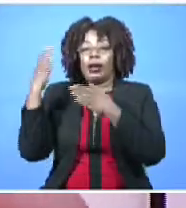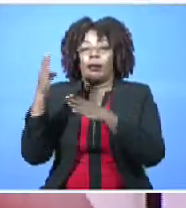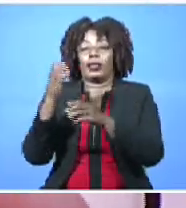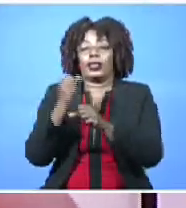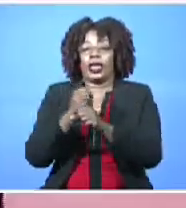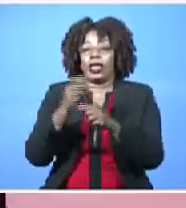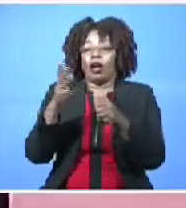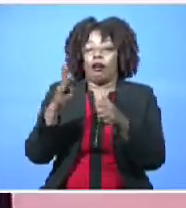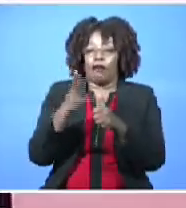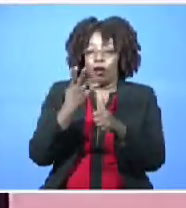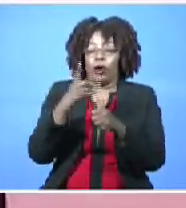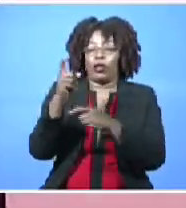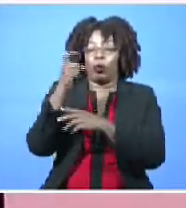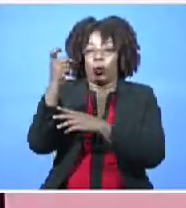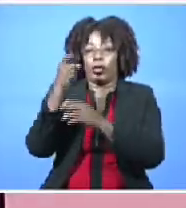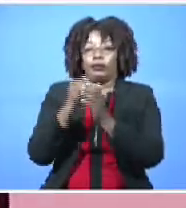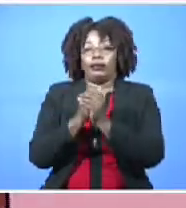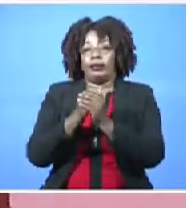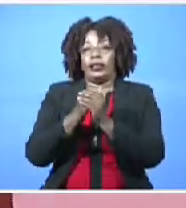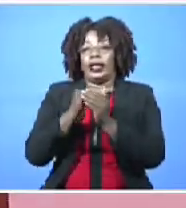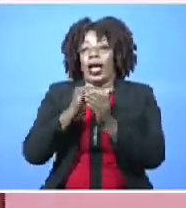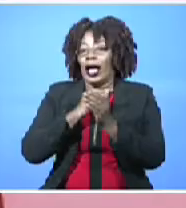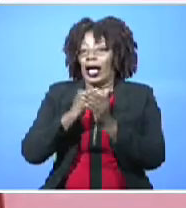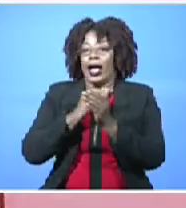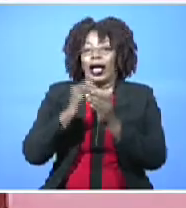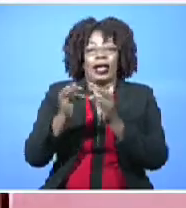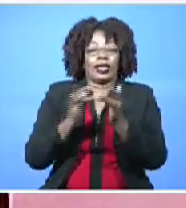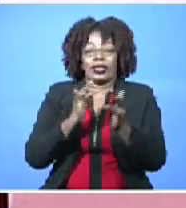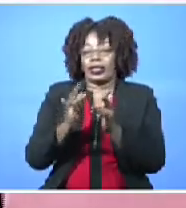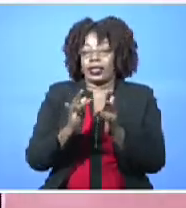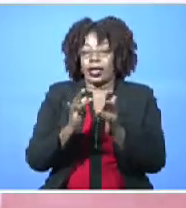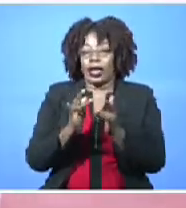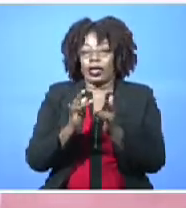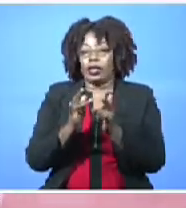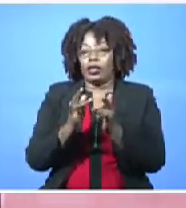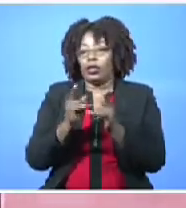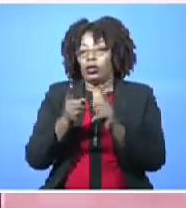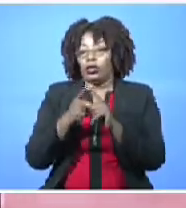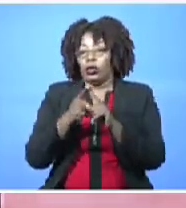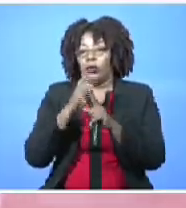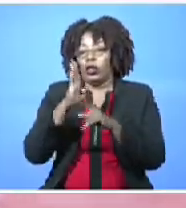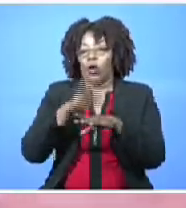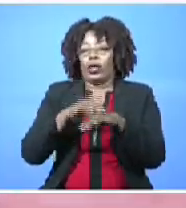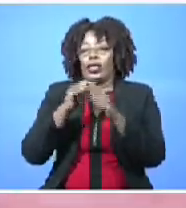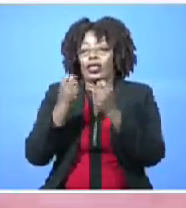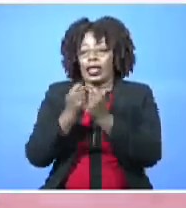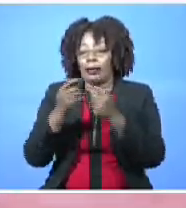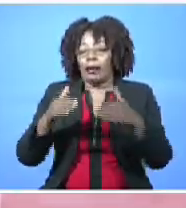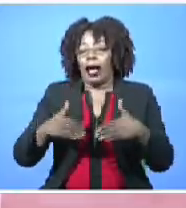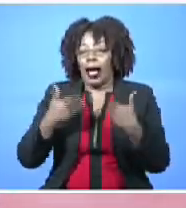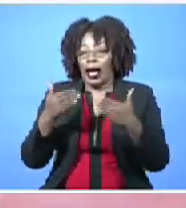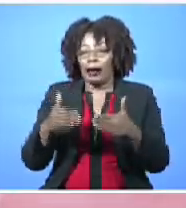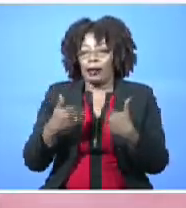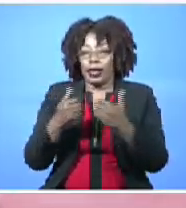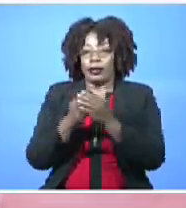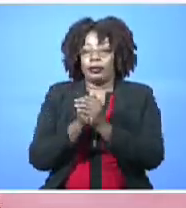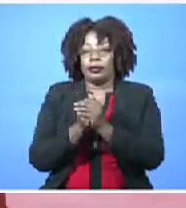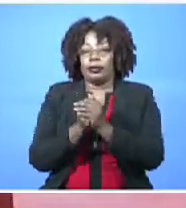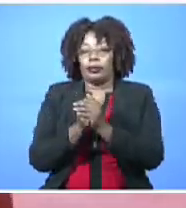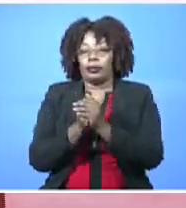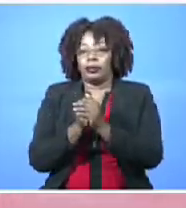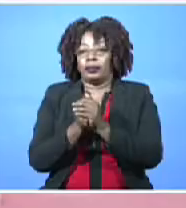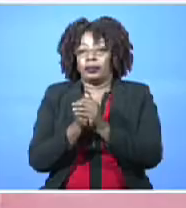a 4th win. I'm very excited to be on this year's team. I'm very happy that